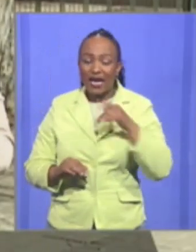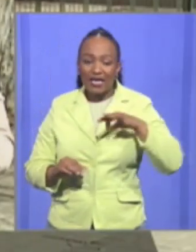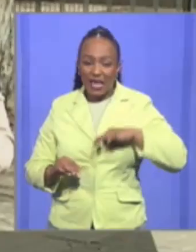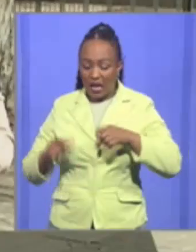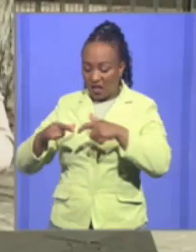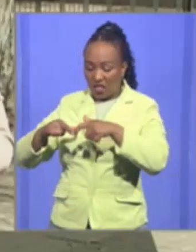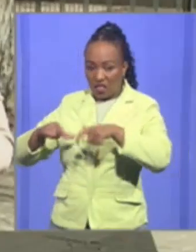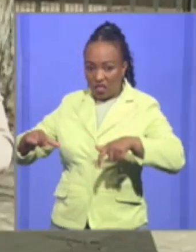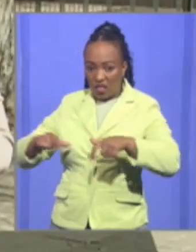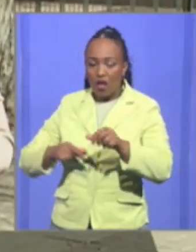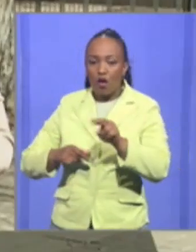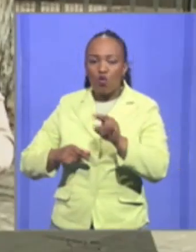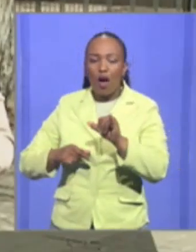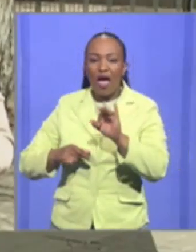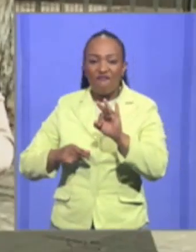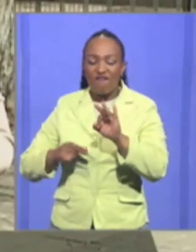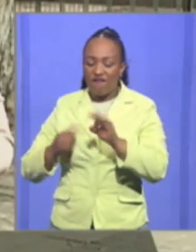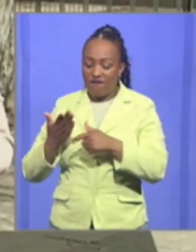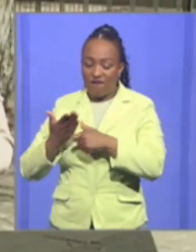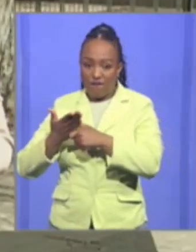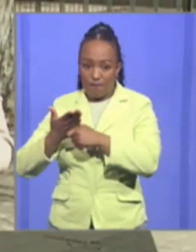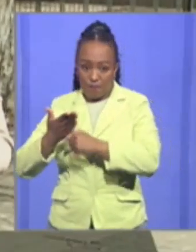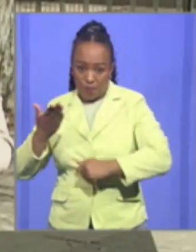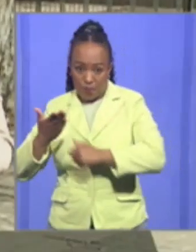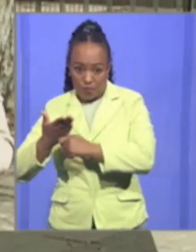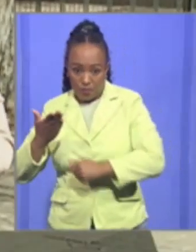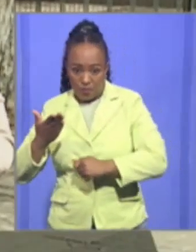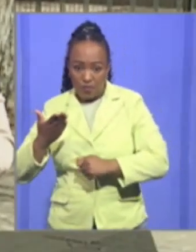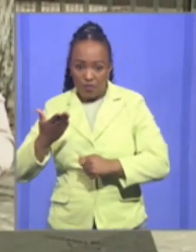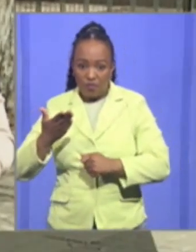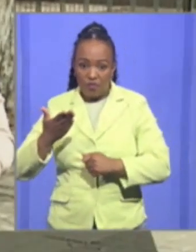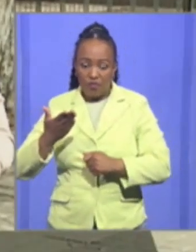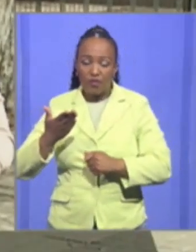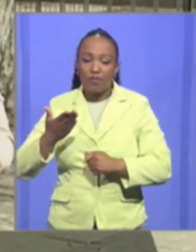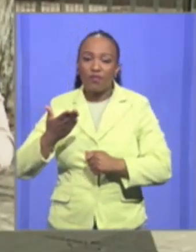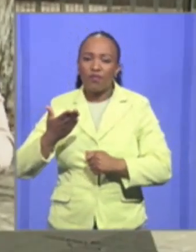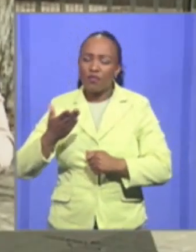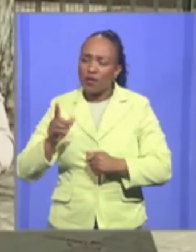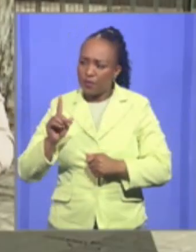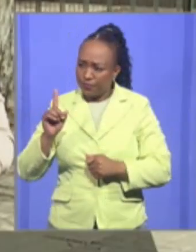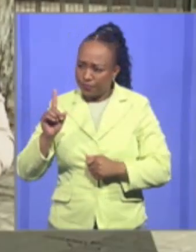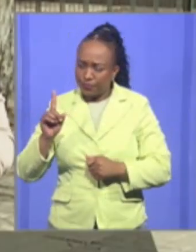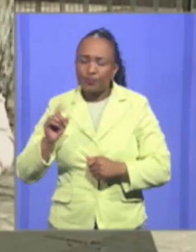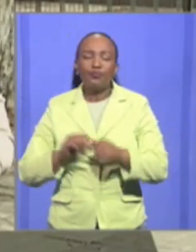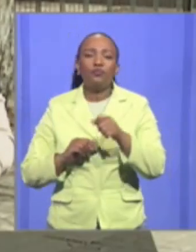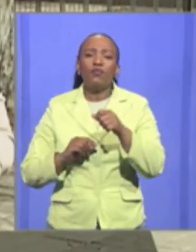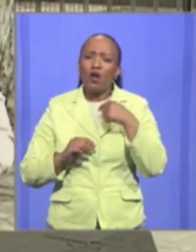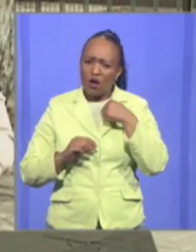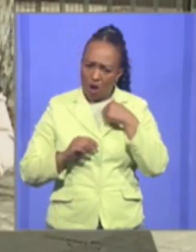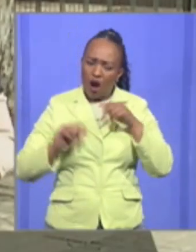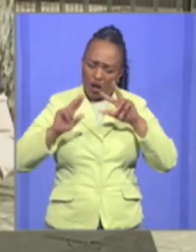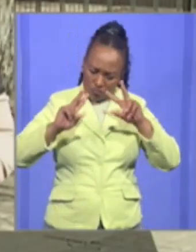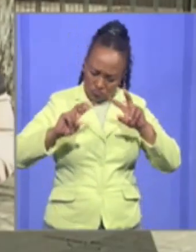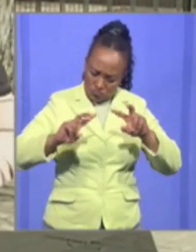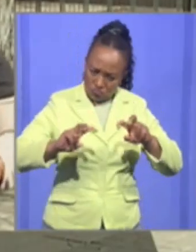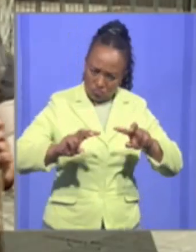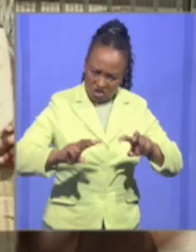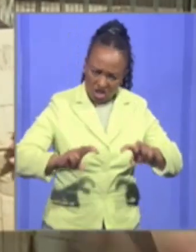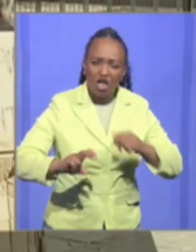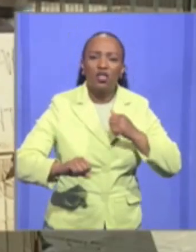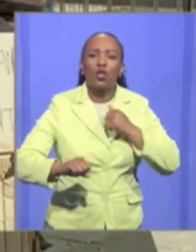UIF e hulang. UIF e re entse di-research tsa rona ha re ya